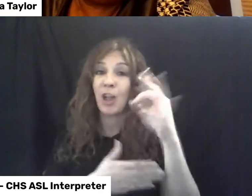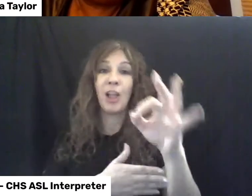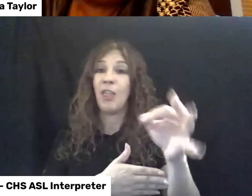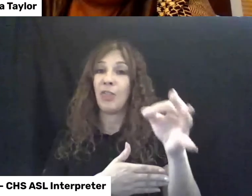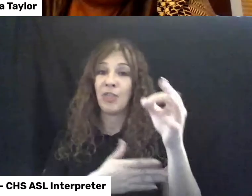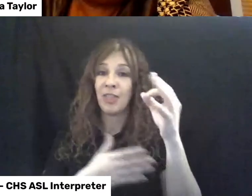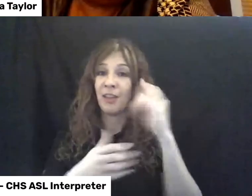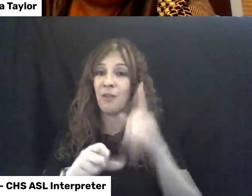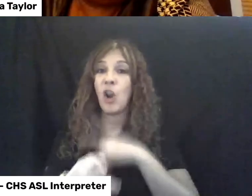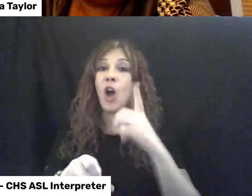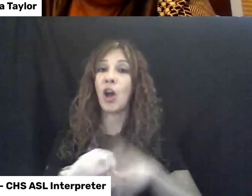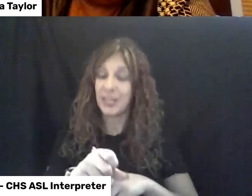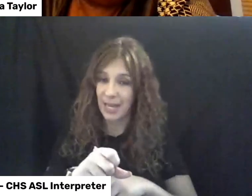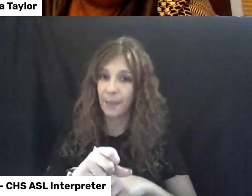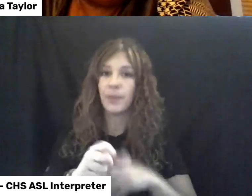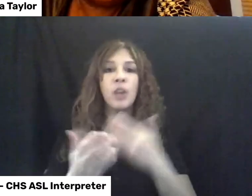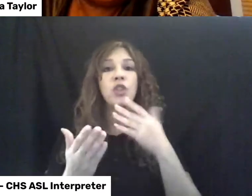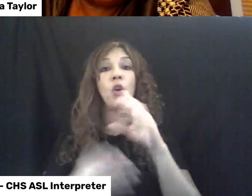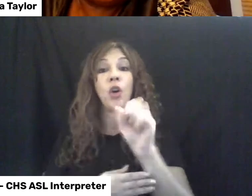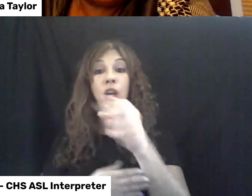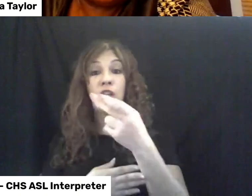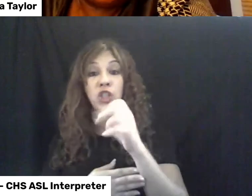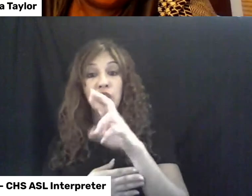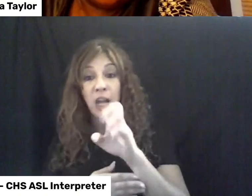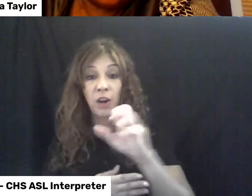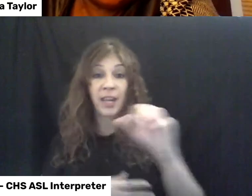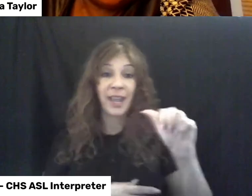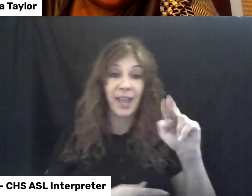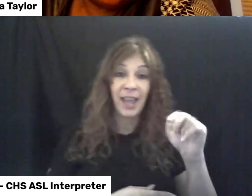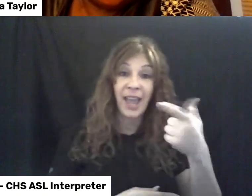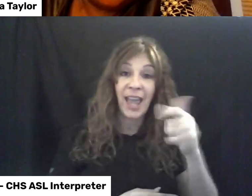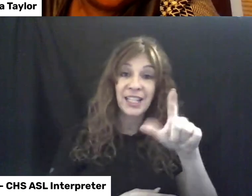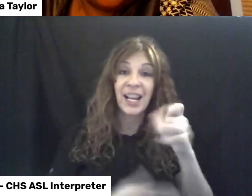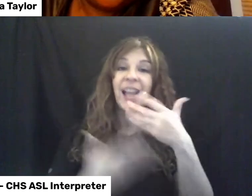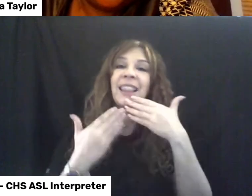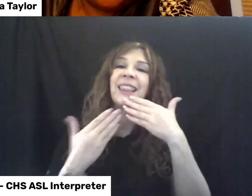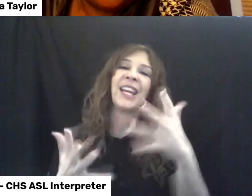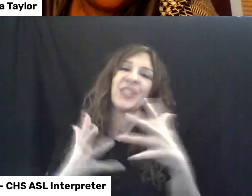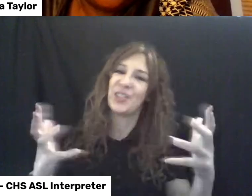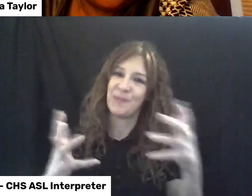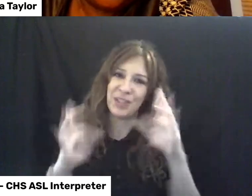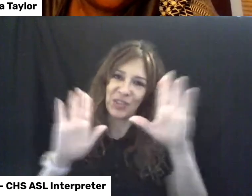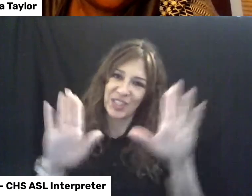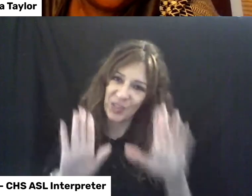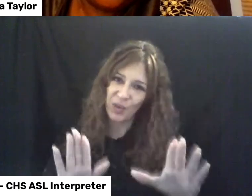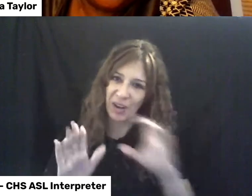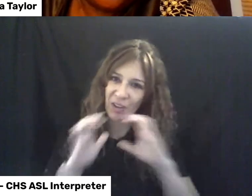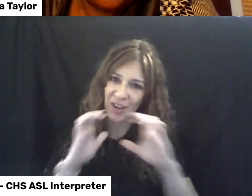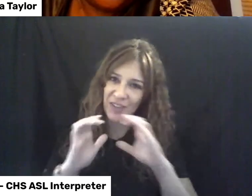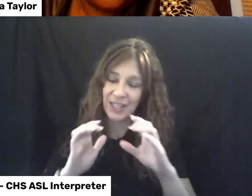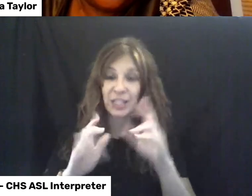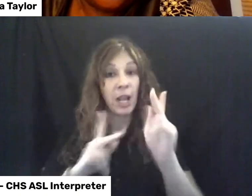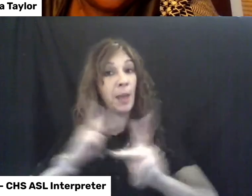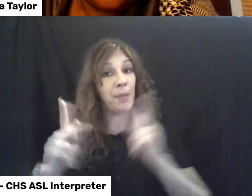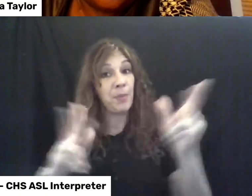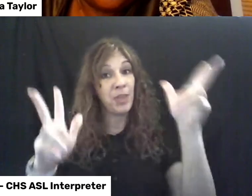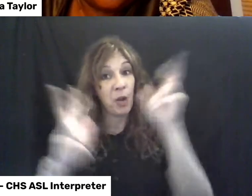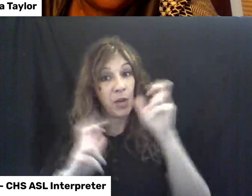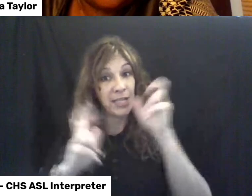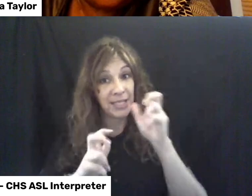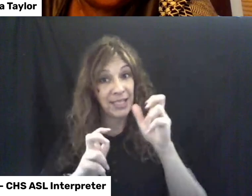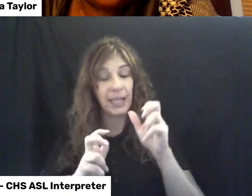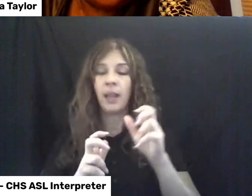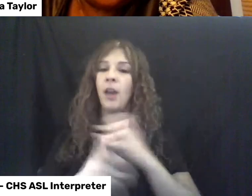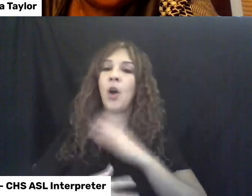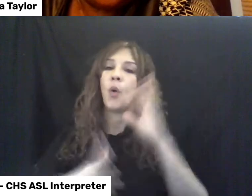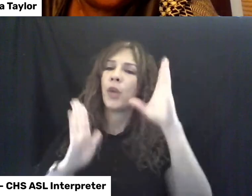Sherry, Angela, thank you so much for this incredible conversation. Folks who are listening, we hope you really enjoyed the